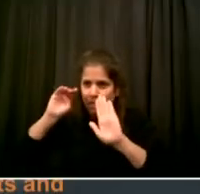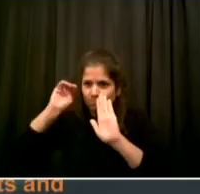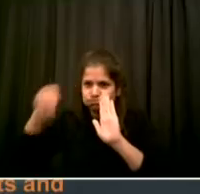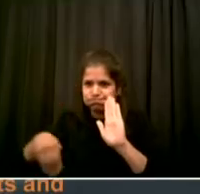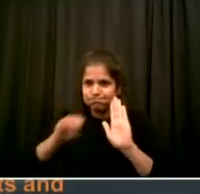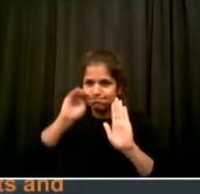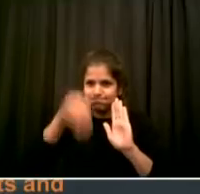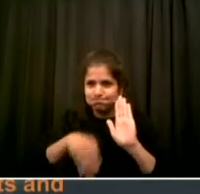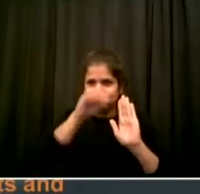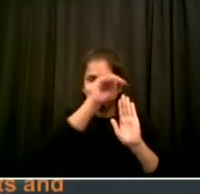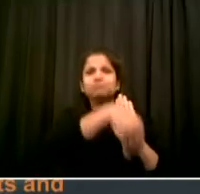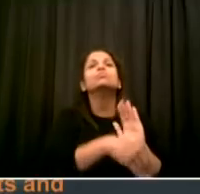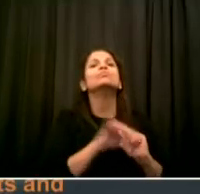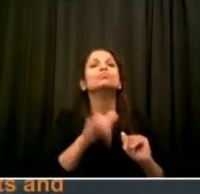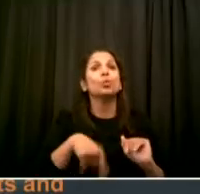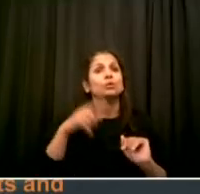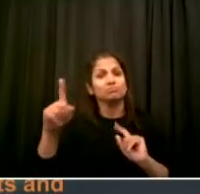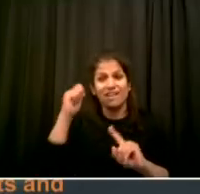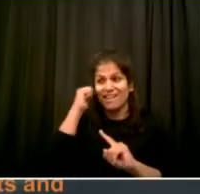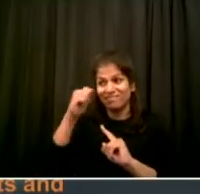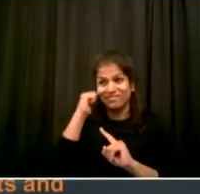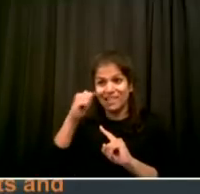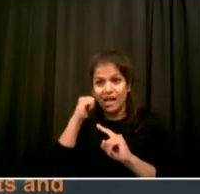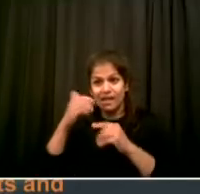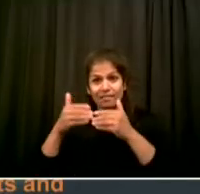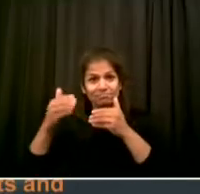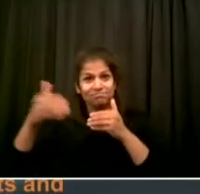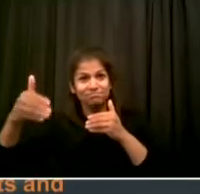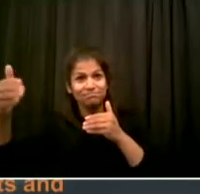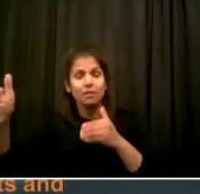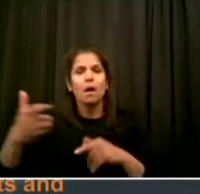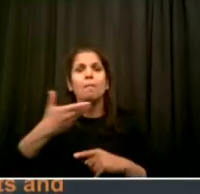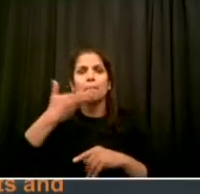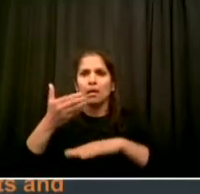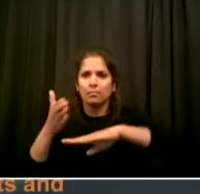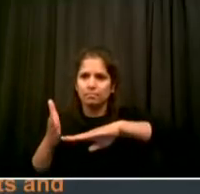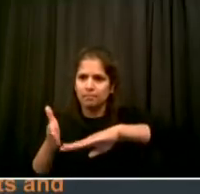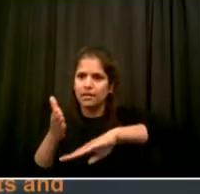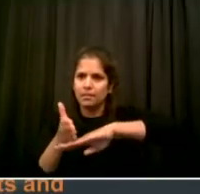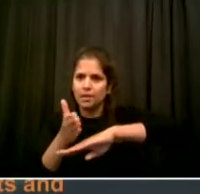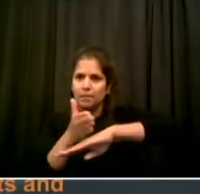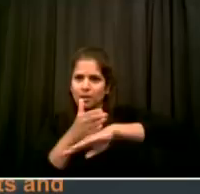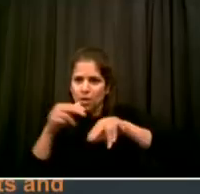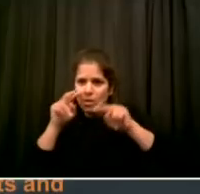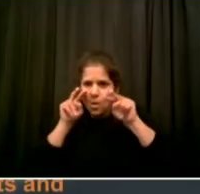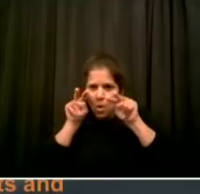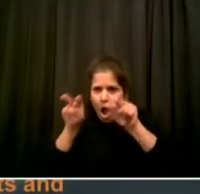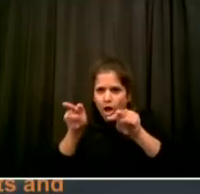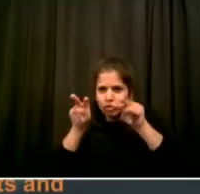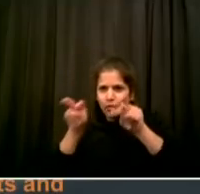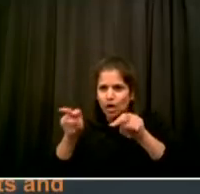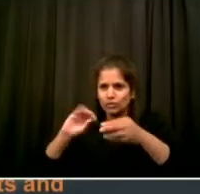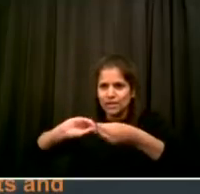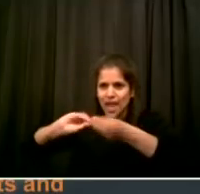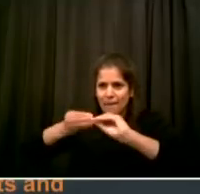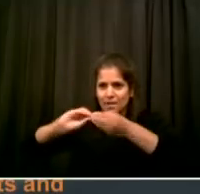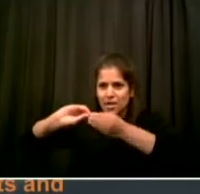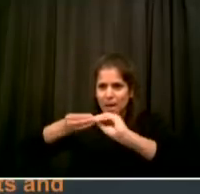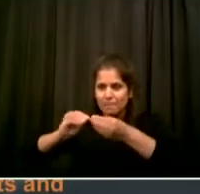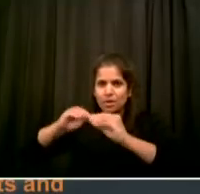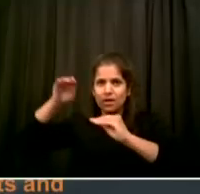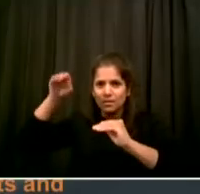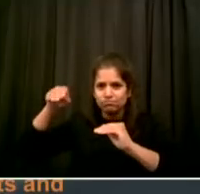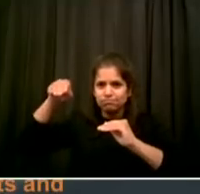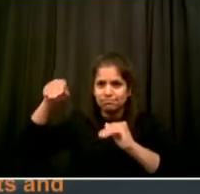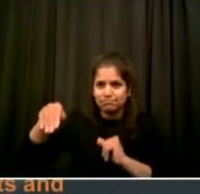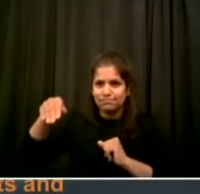to start reopening our economy, getting people back to work, getting them back to their livelihoods. we are going to do this the right way. And